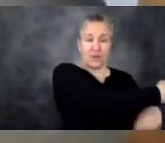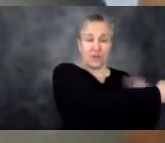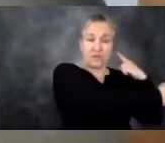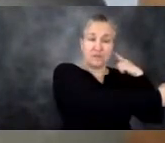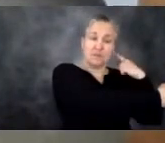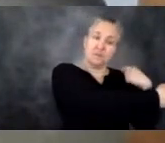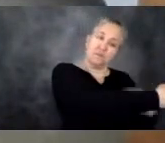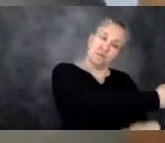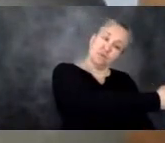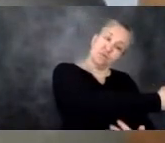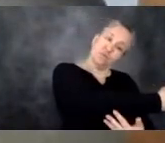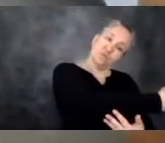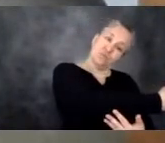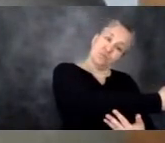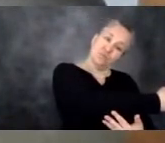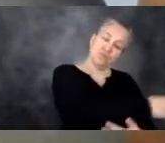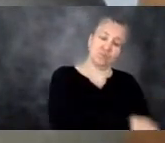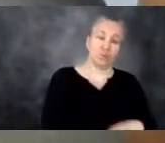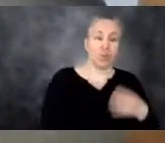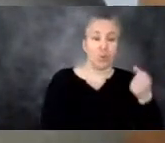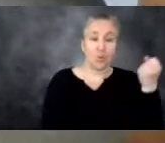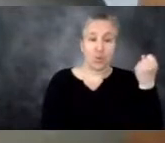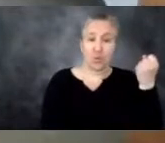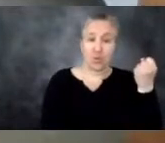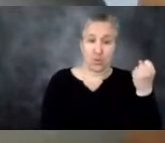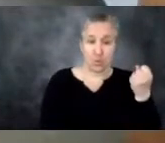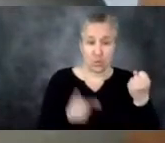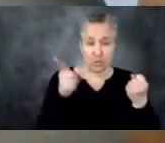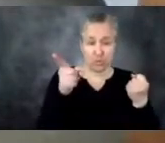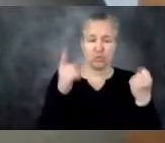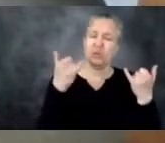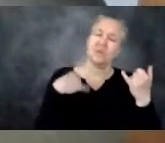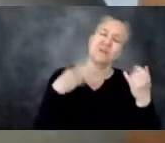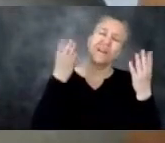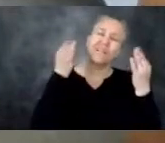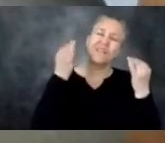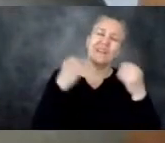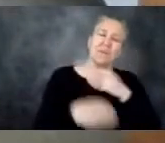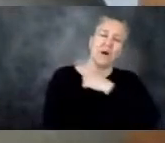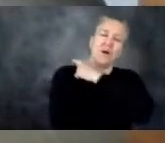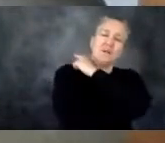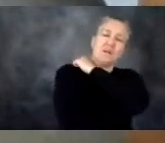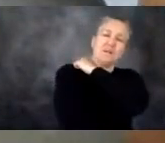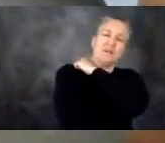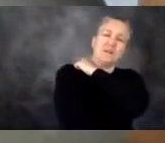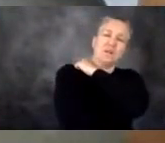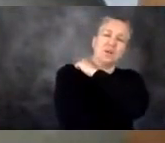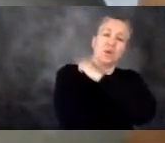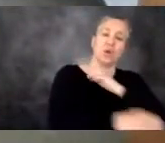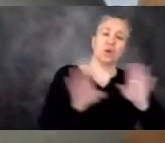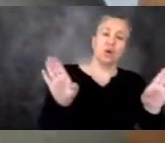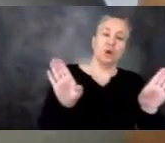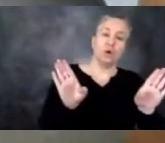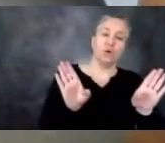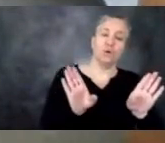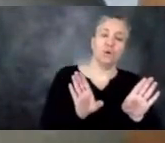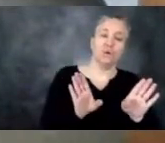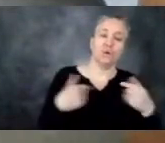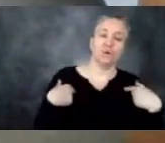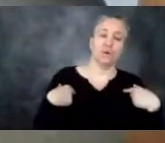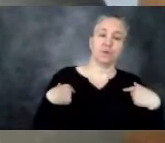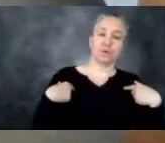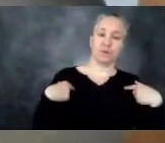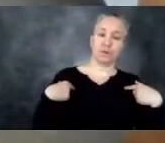shoulder, and I'm going to hold. And as I do this, I'm going to think about my shoulder blades sliding down the back of my body. My chest is lifted